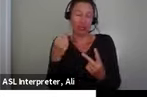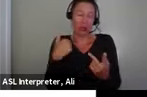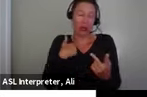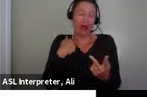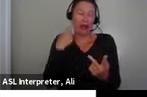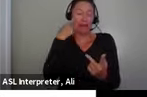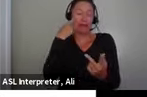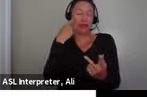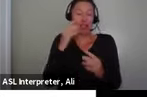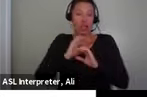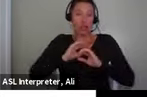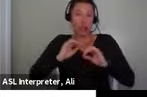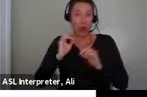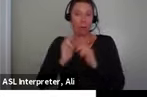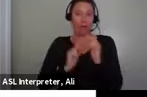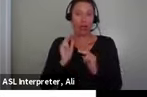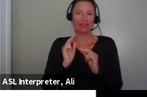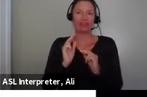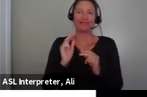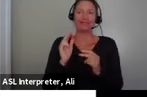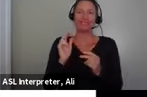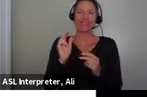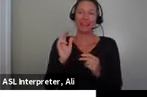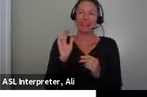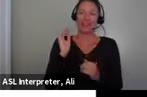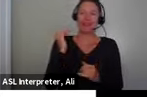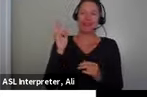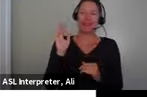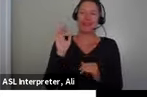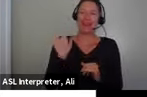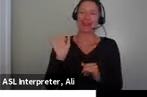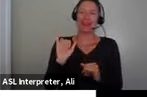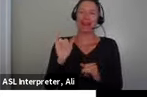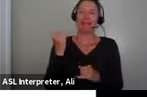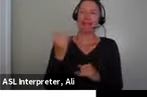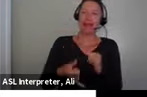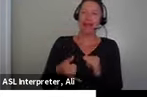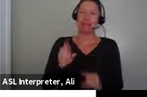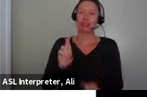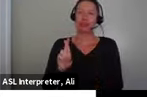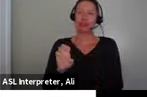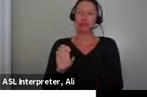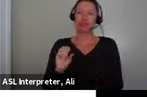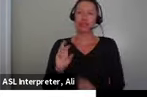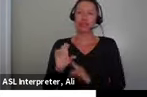I think the no build is kind of a last resort.